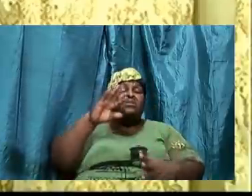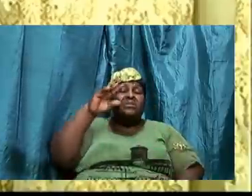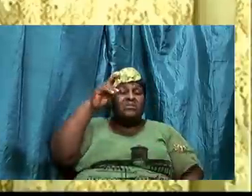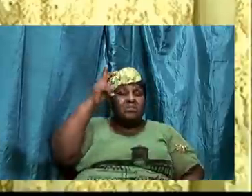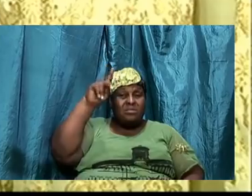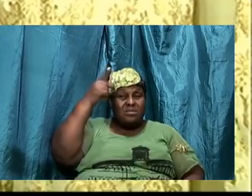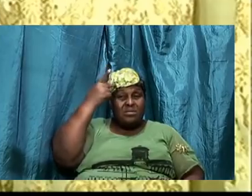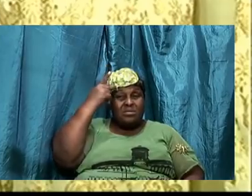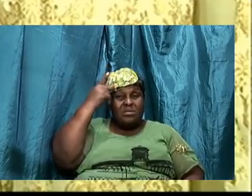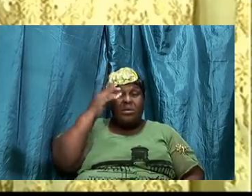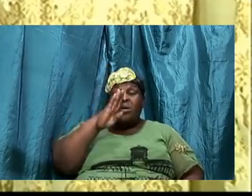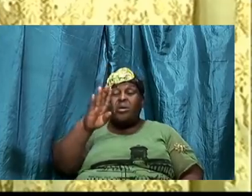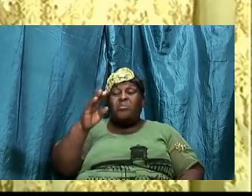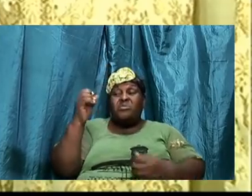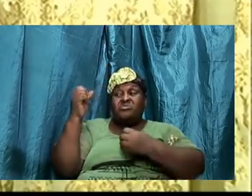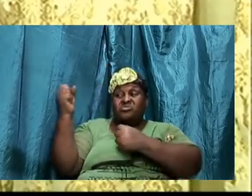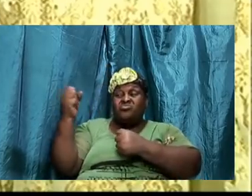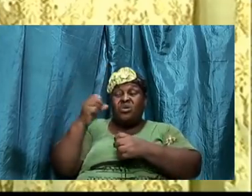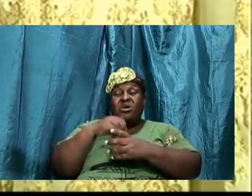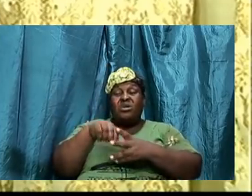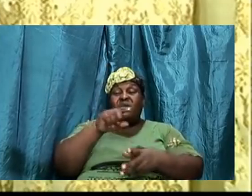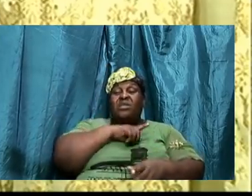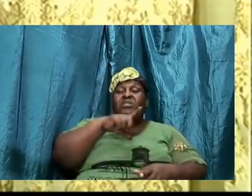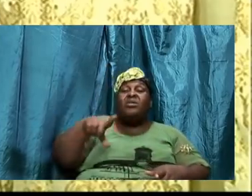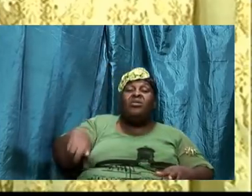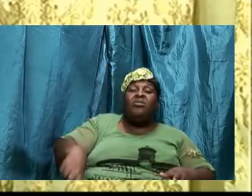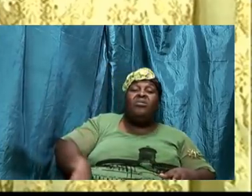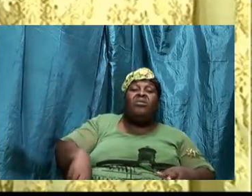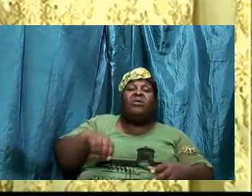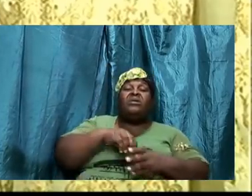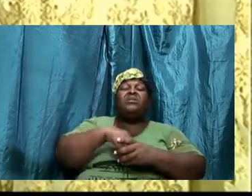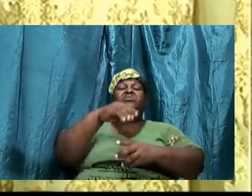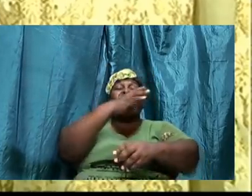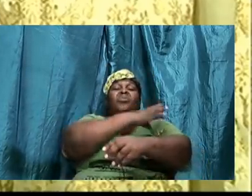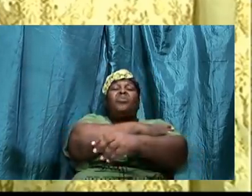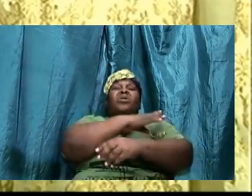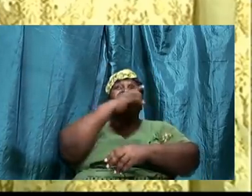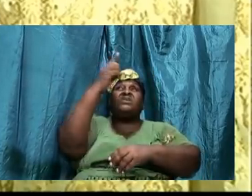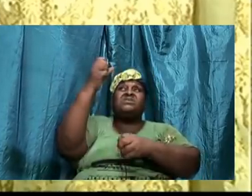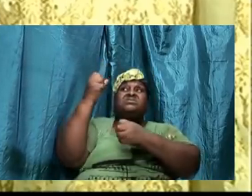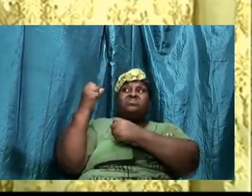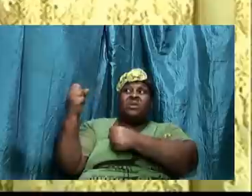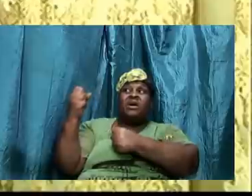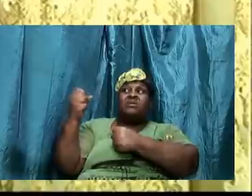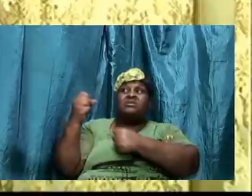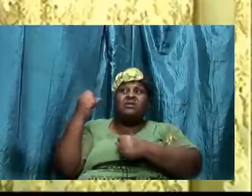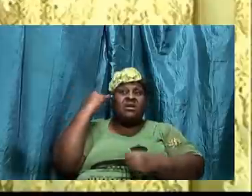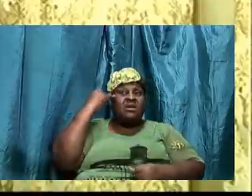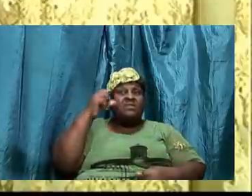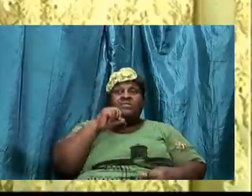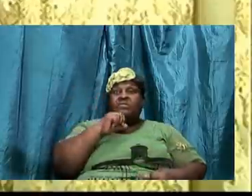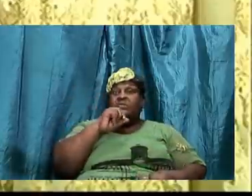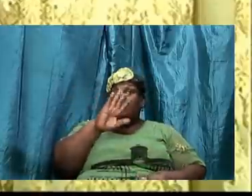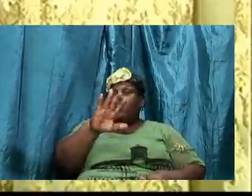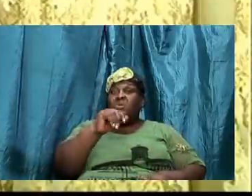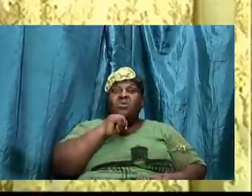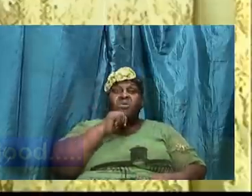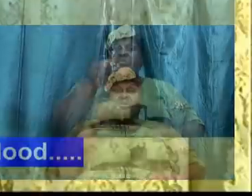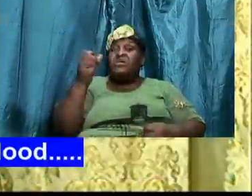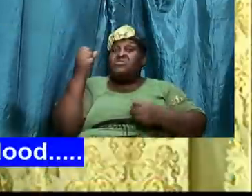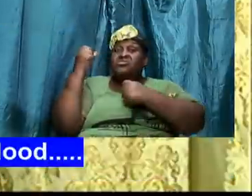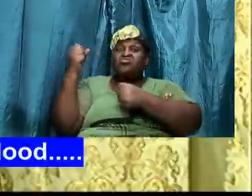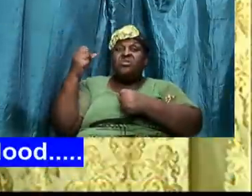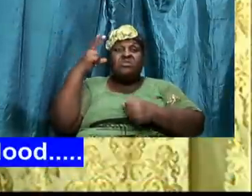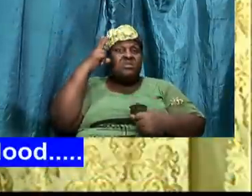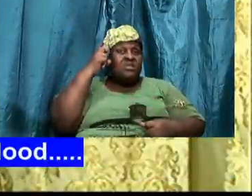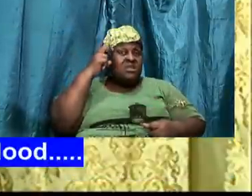be strong in the Lord and in the power of his might. Oh, glory. So if you are not strong now in the Lord, him will break